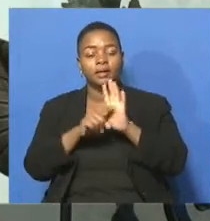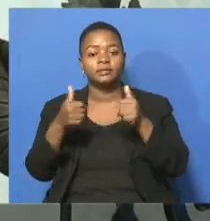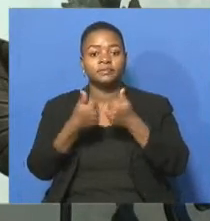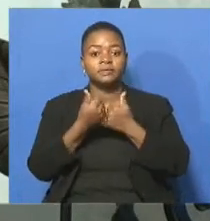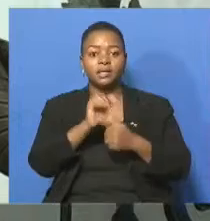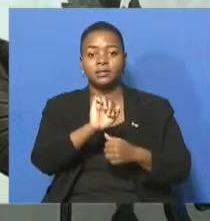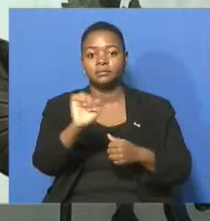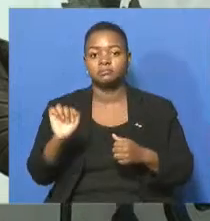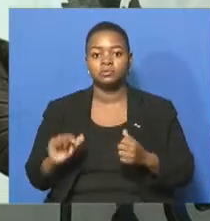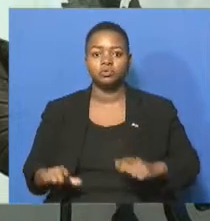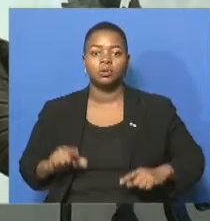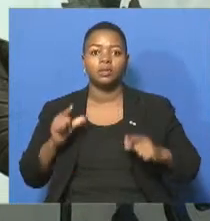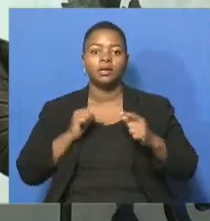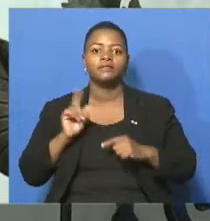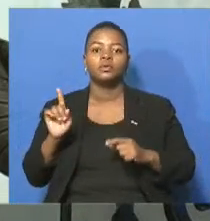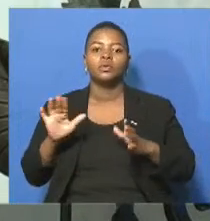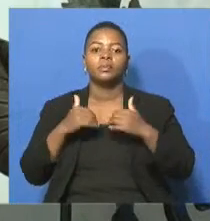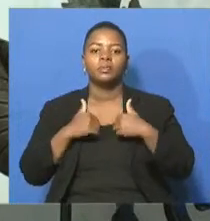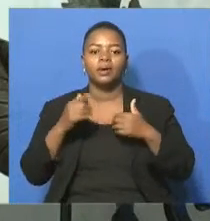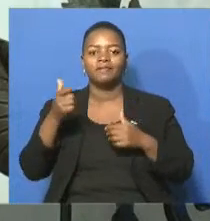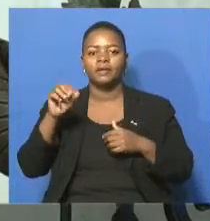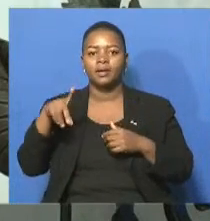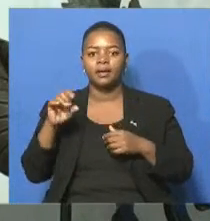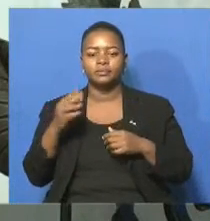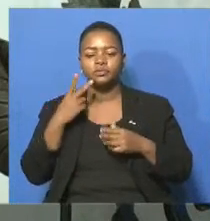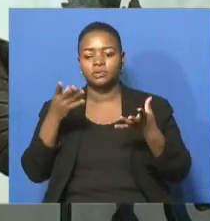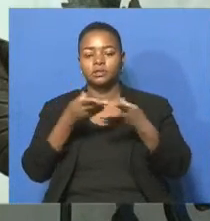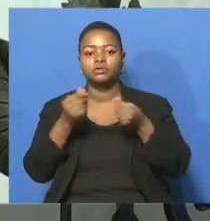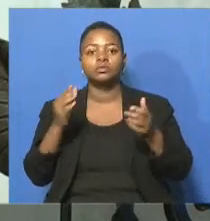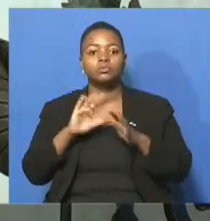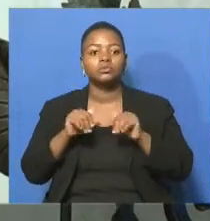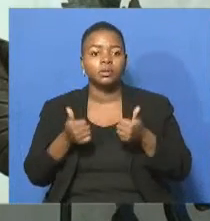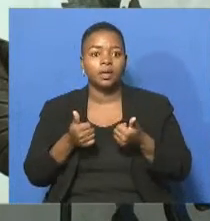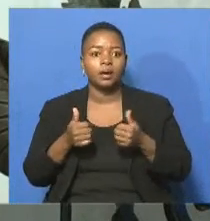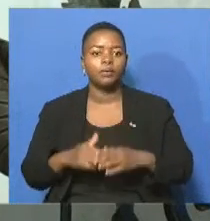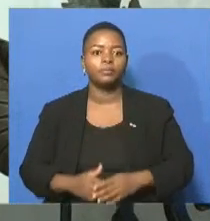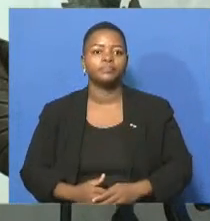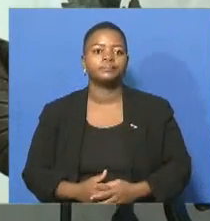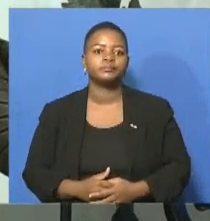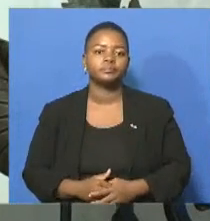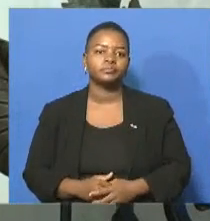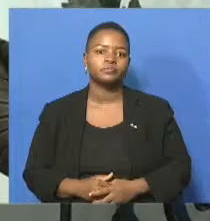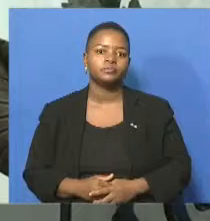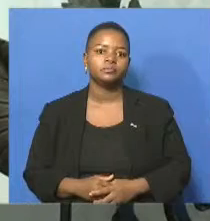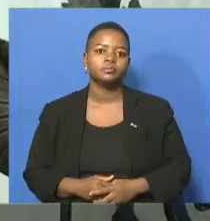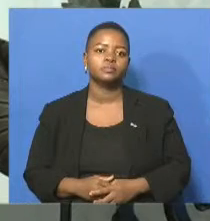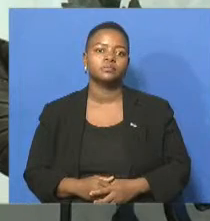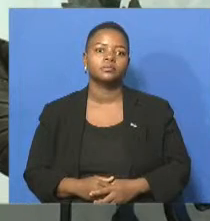challenges, gaps, in terms of establishing solution-based approaches.